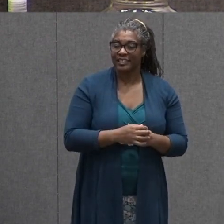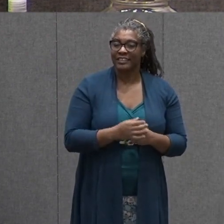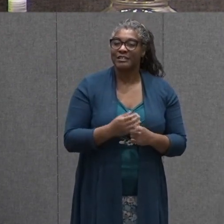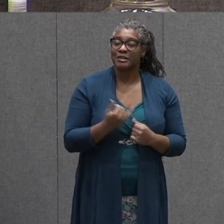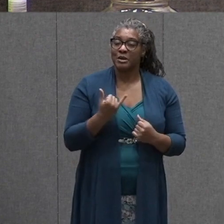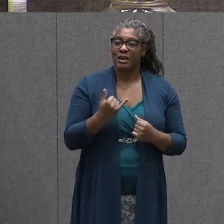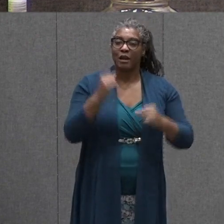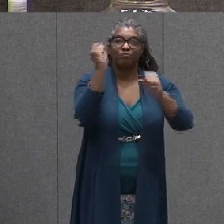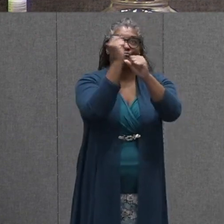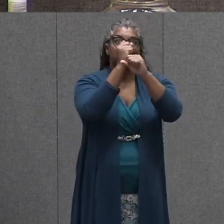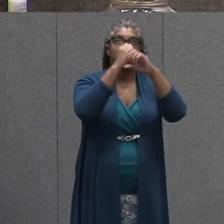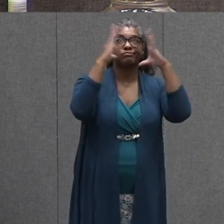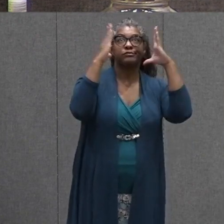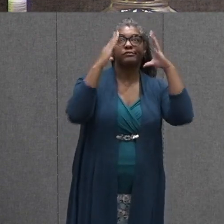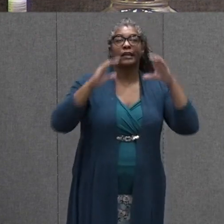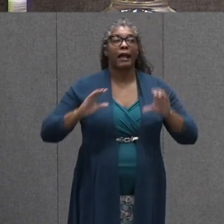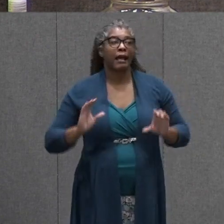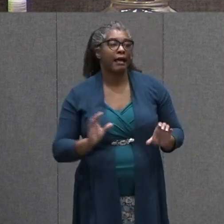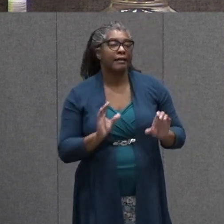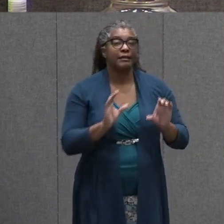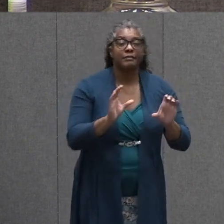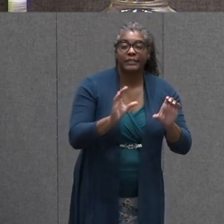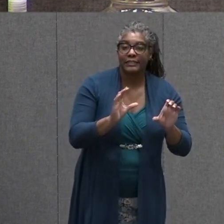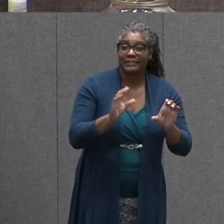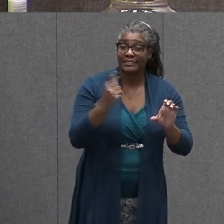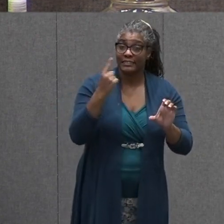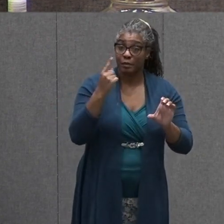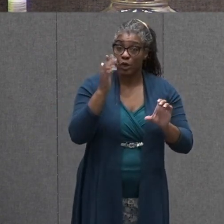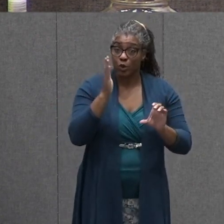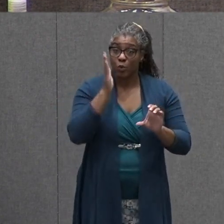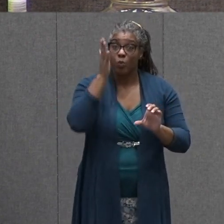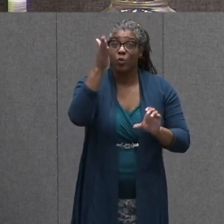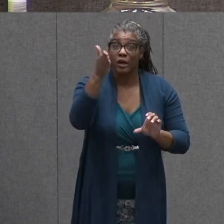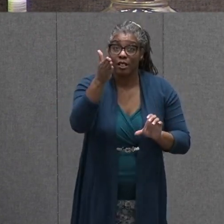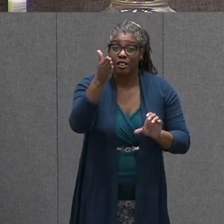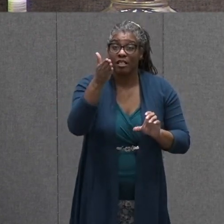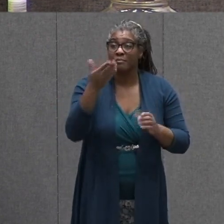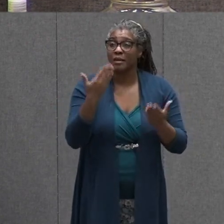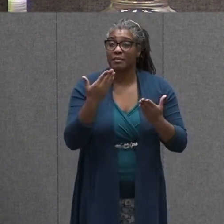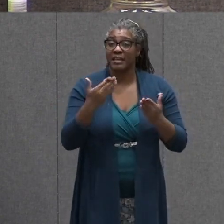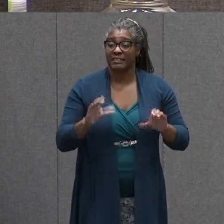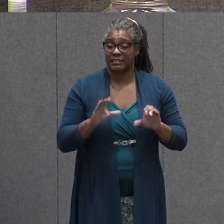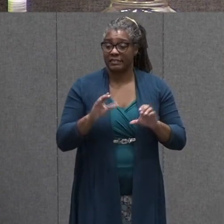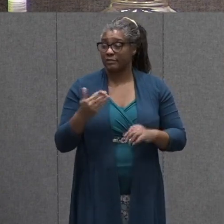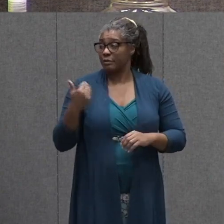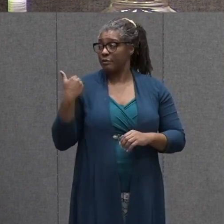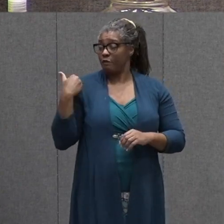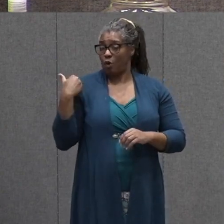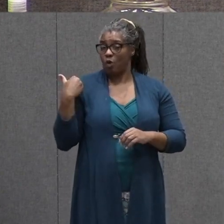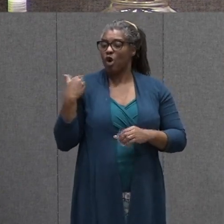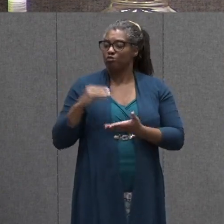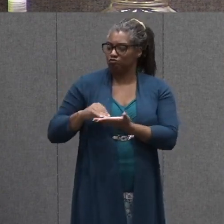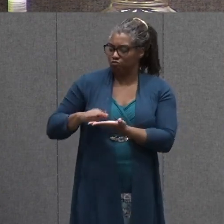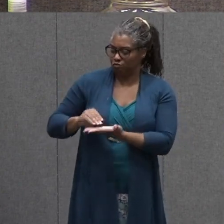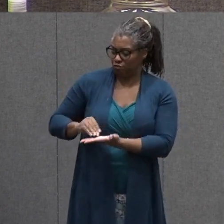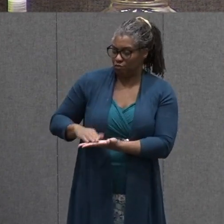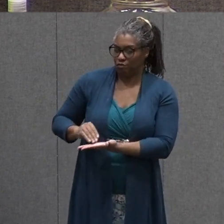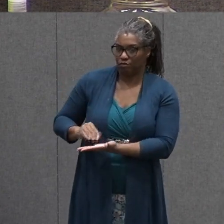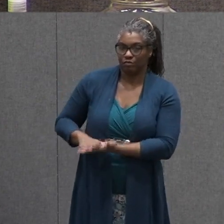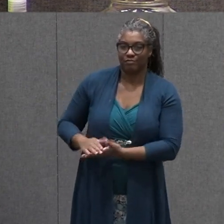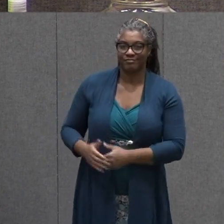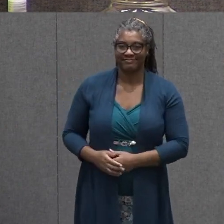A-U-T-U-M-N, autumn. Sometimes we call autumn fall, so that might ring a bell with you. In the next square,